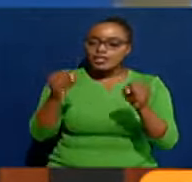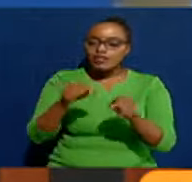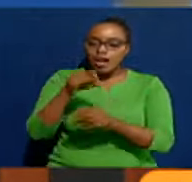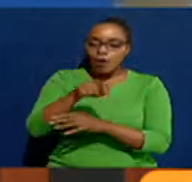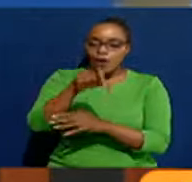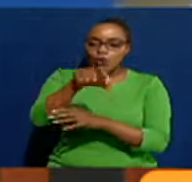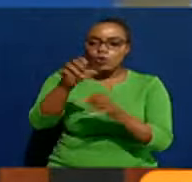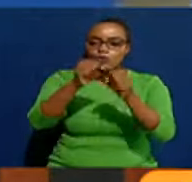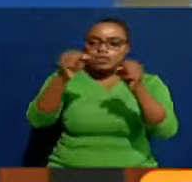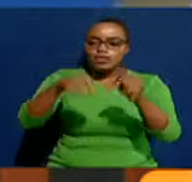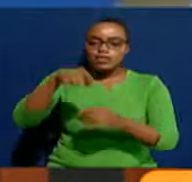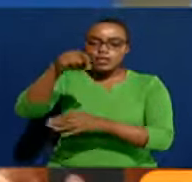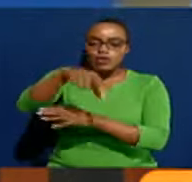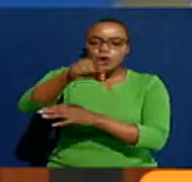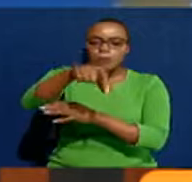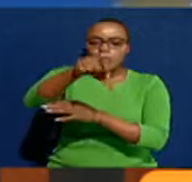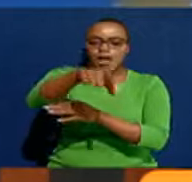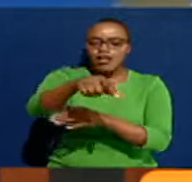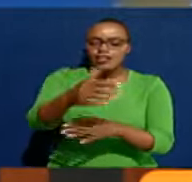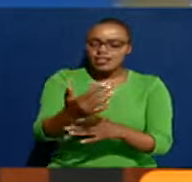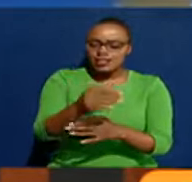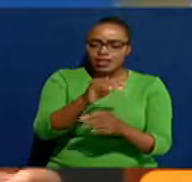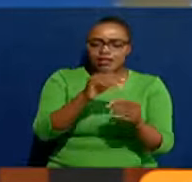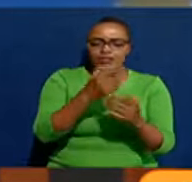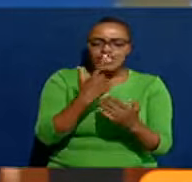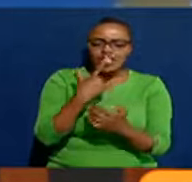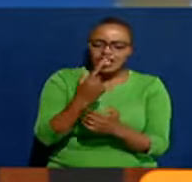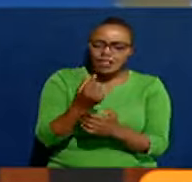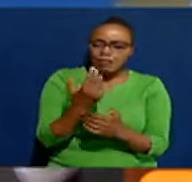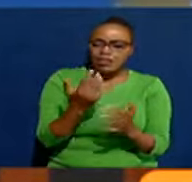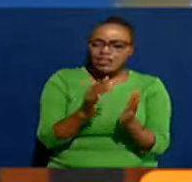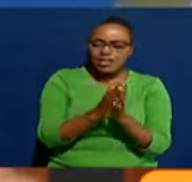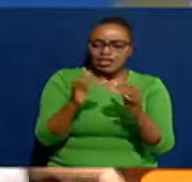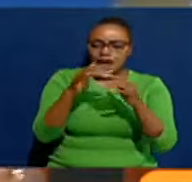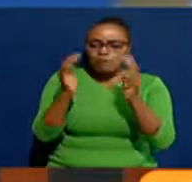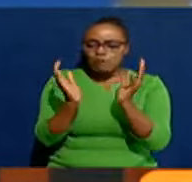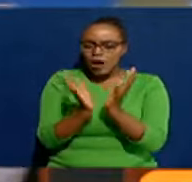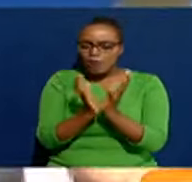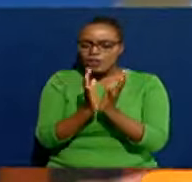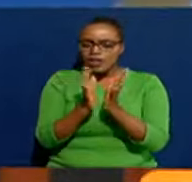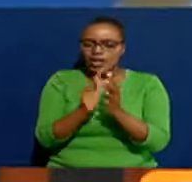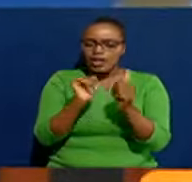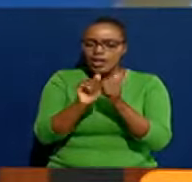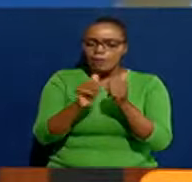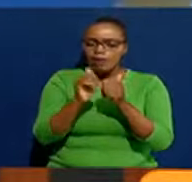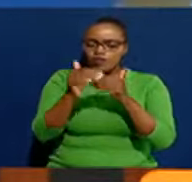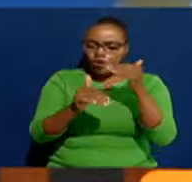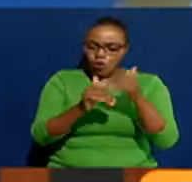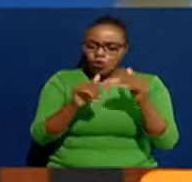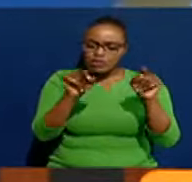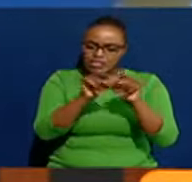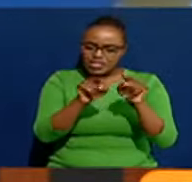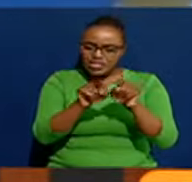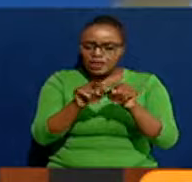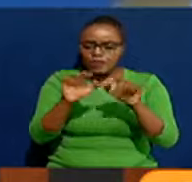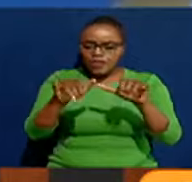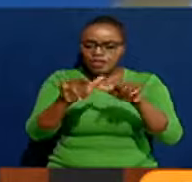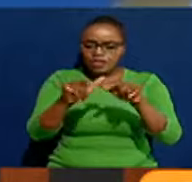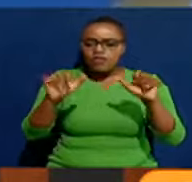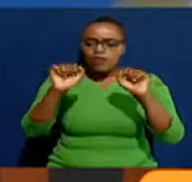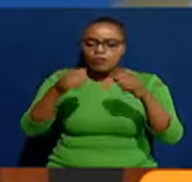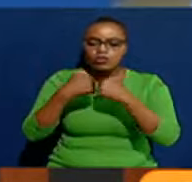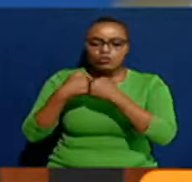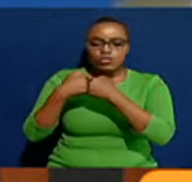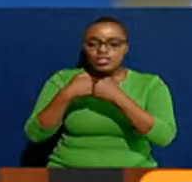our cropping system where you plant beans and pumpkins and maize and stuff on almost the same plot may